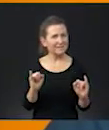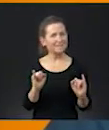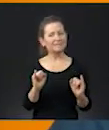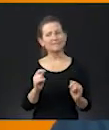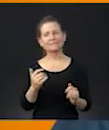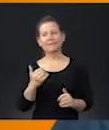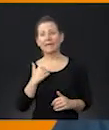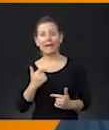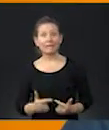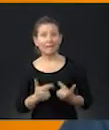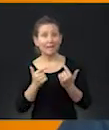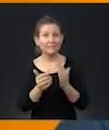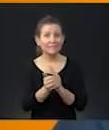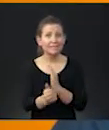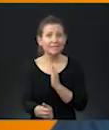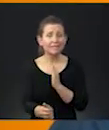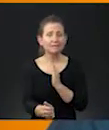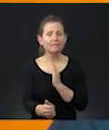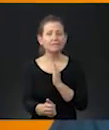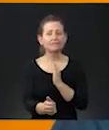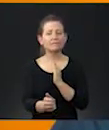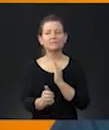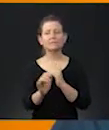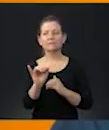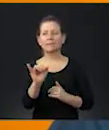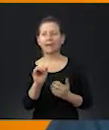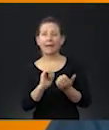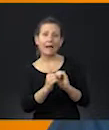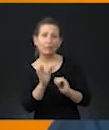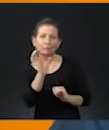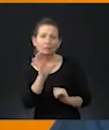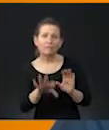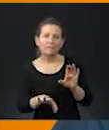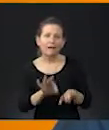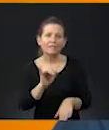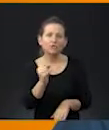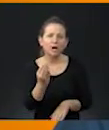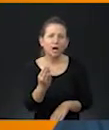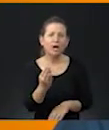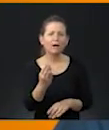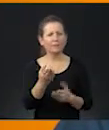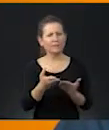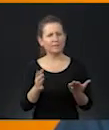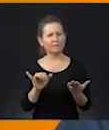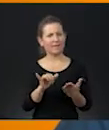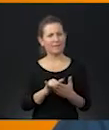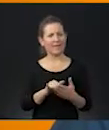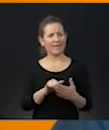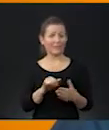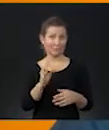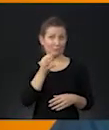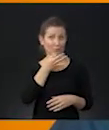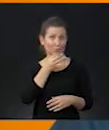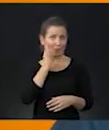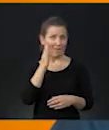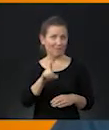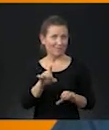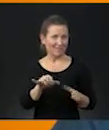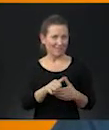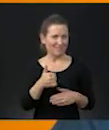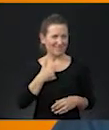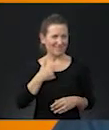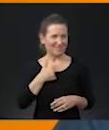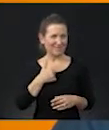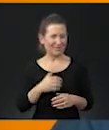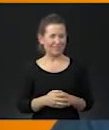for independence, there's life skills, there's like trying to find a job, and kind of like that, which